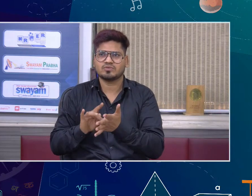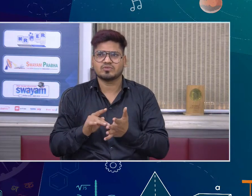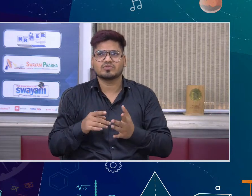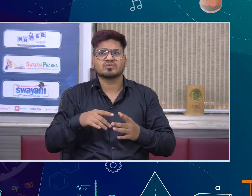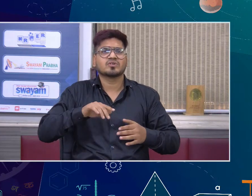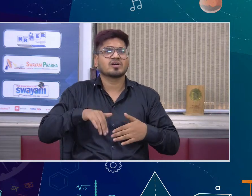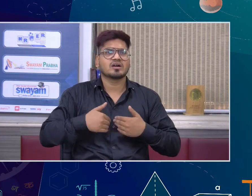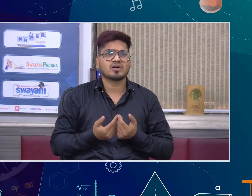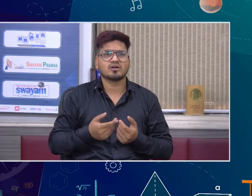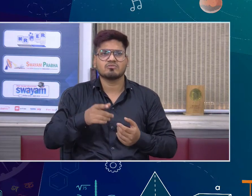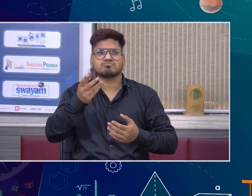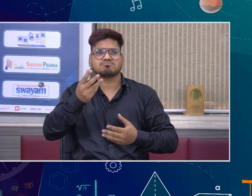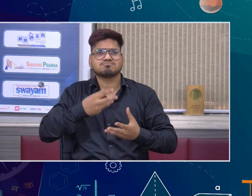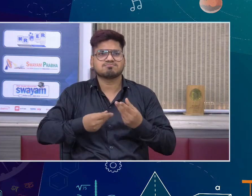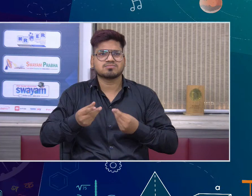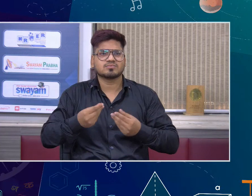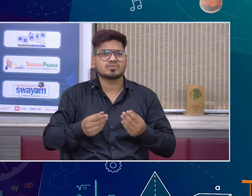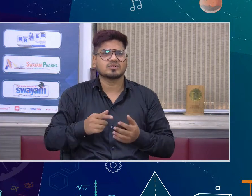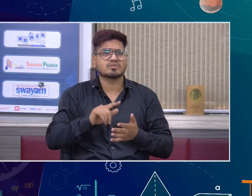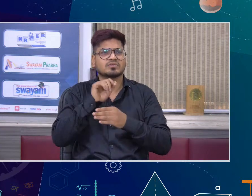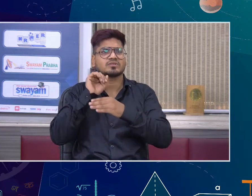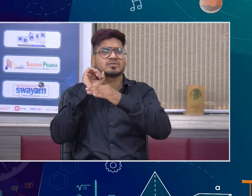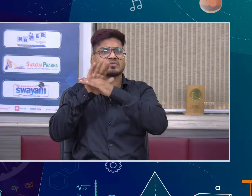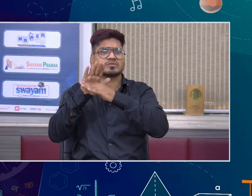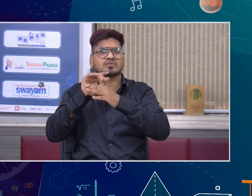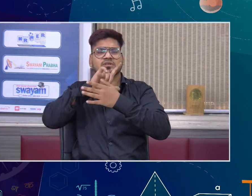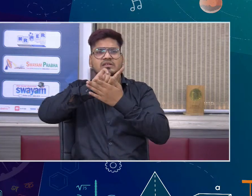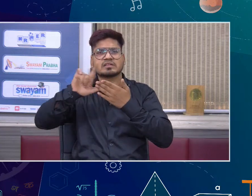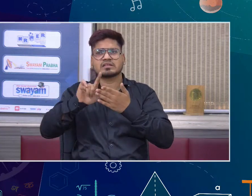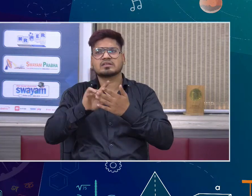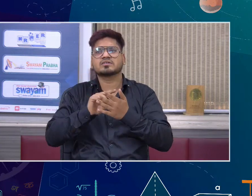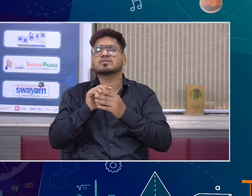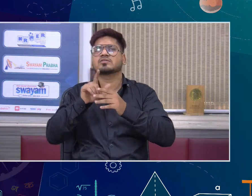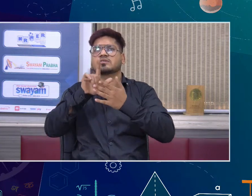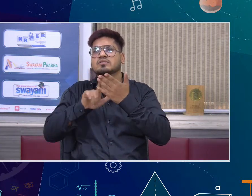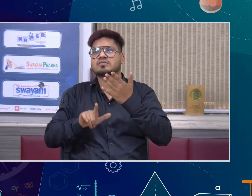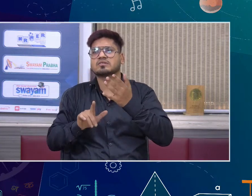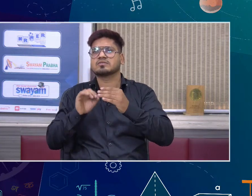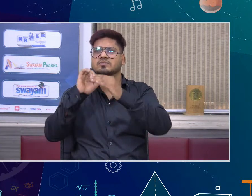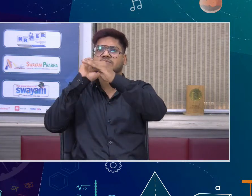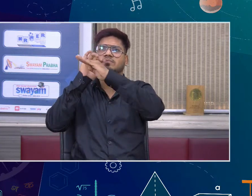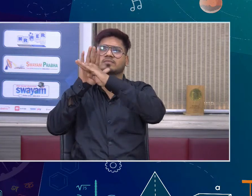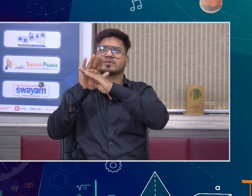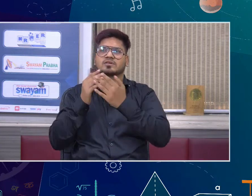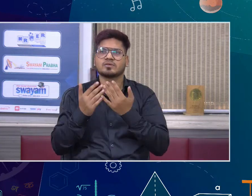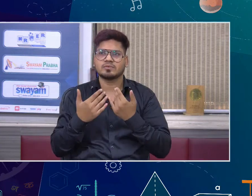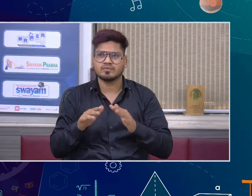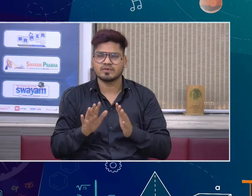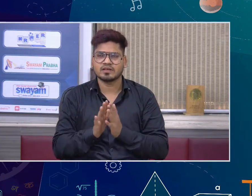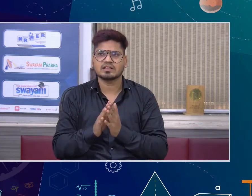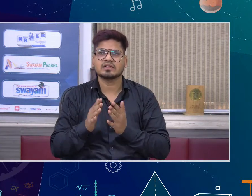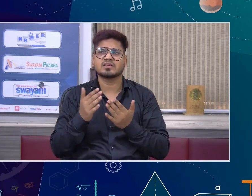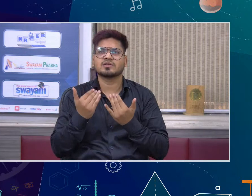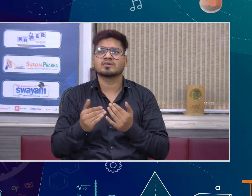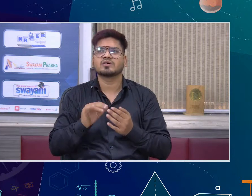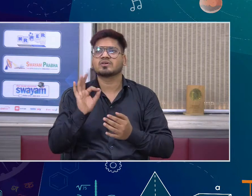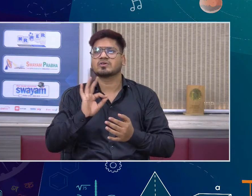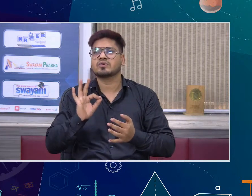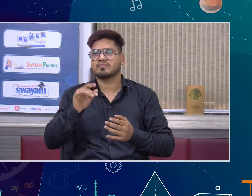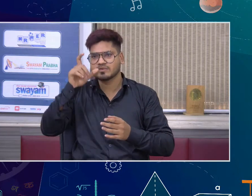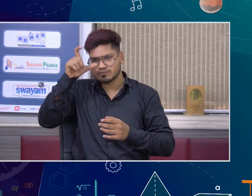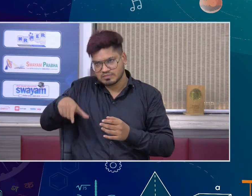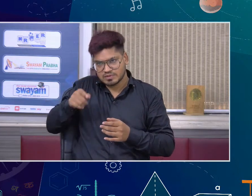this somebody who wrote a letter to God like that thing, and he gone to meet his senior post officer, and